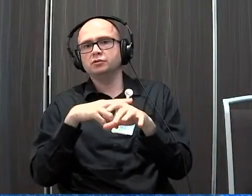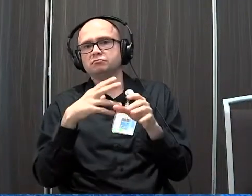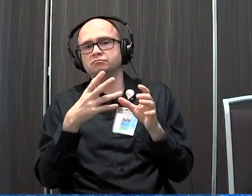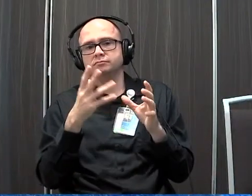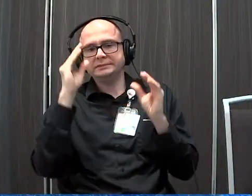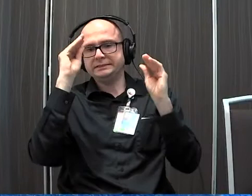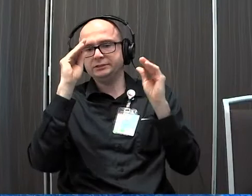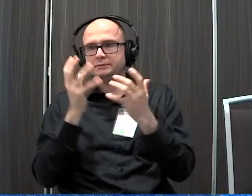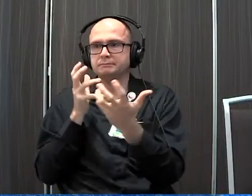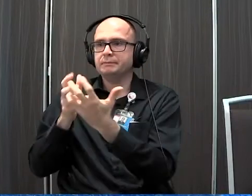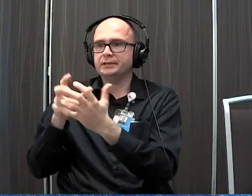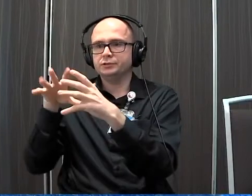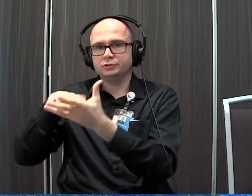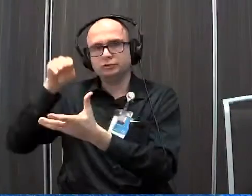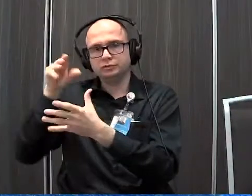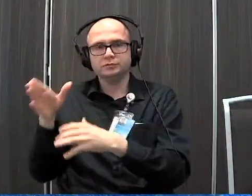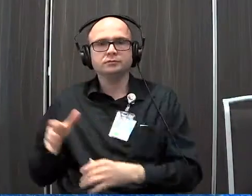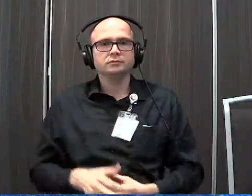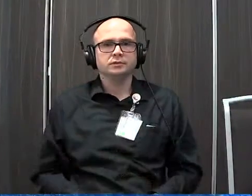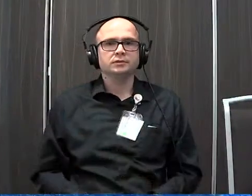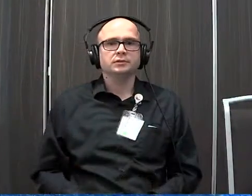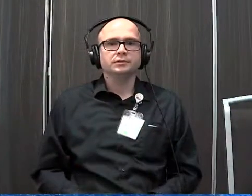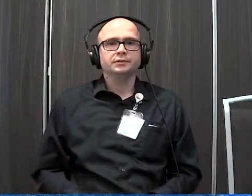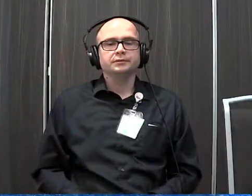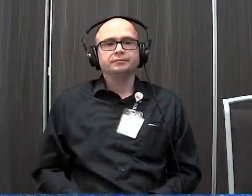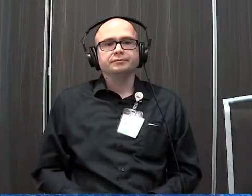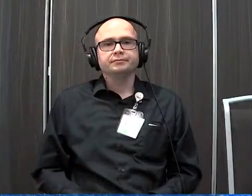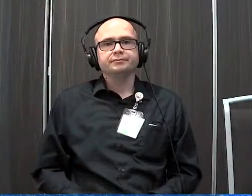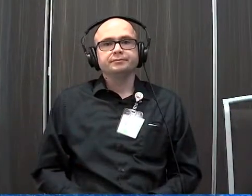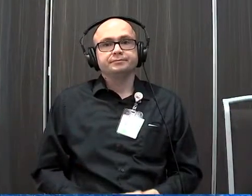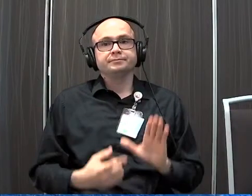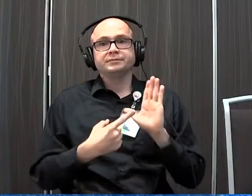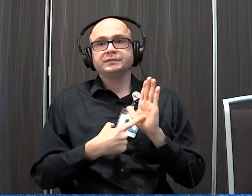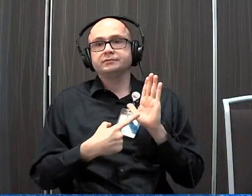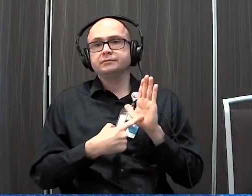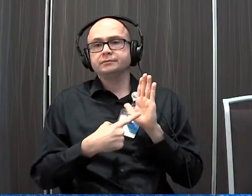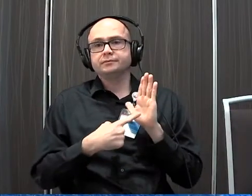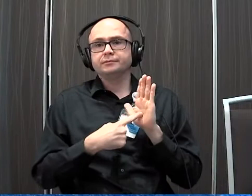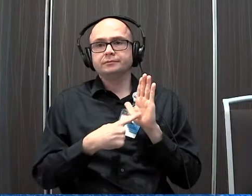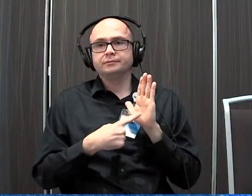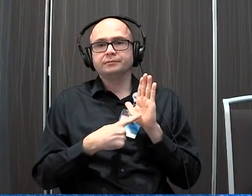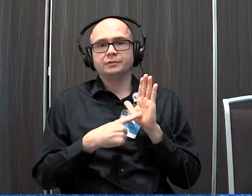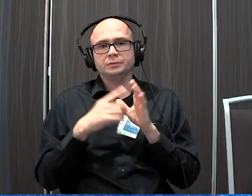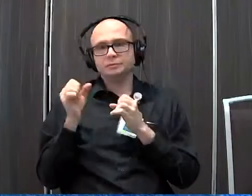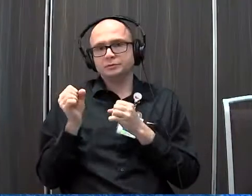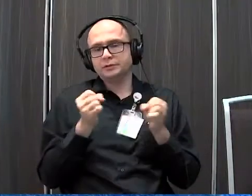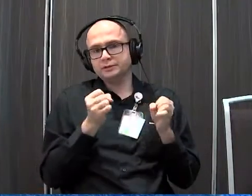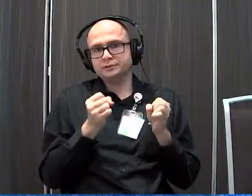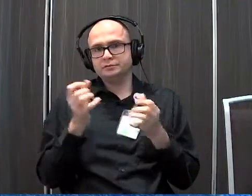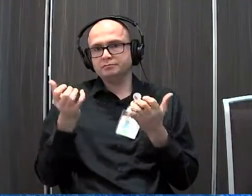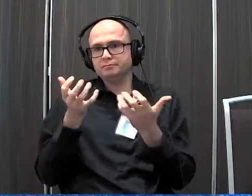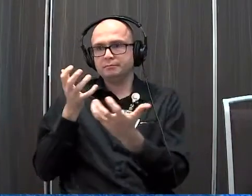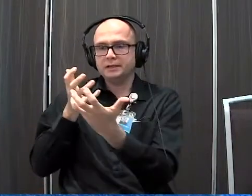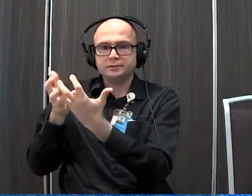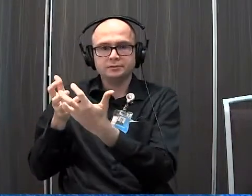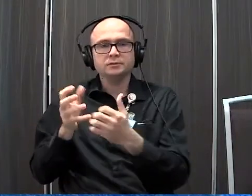meet the needs of a student with vision loss. And some examples of strategies and accommodations are, of course, a